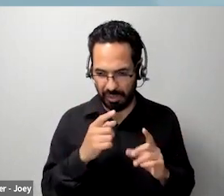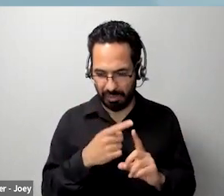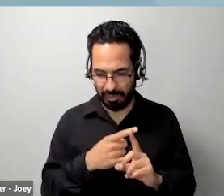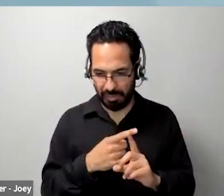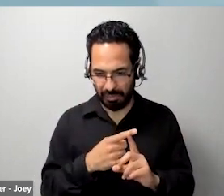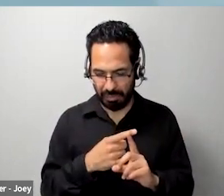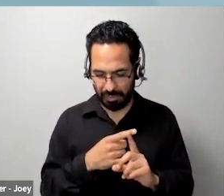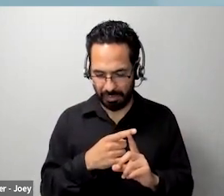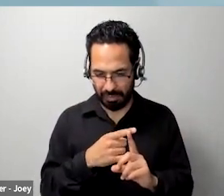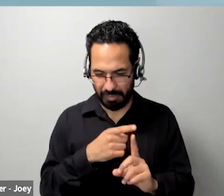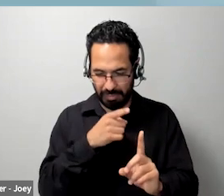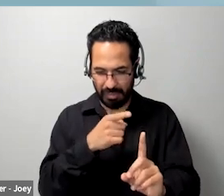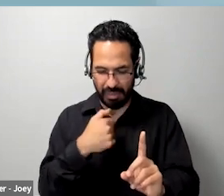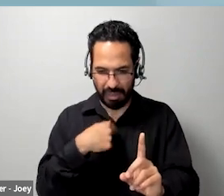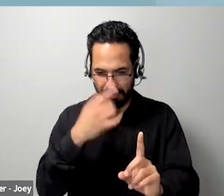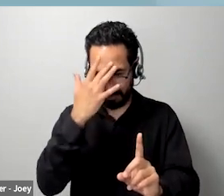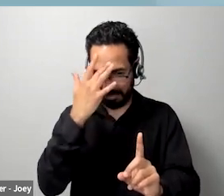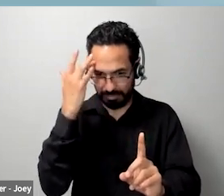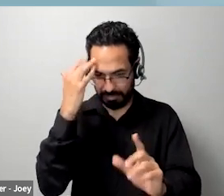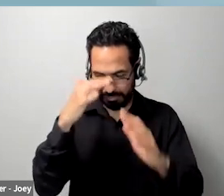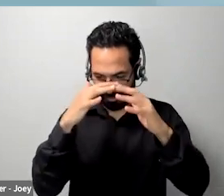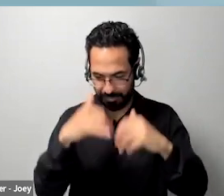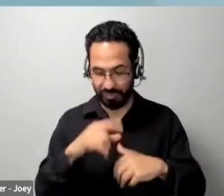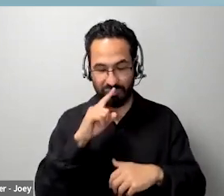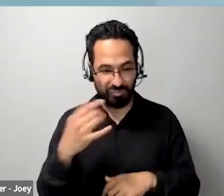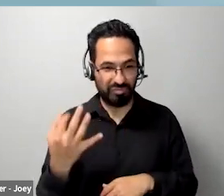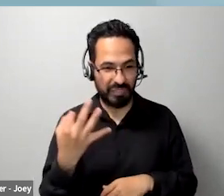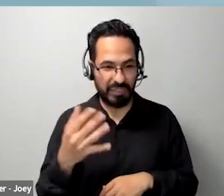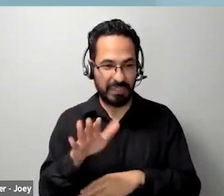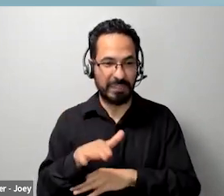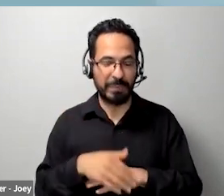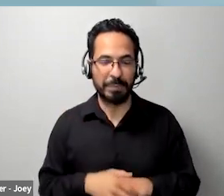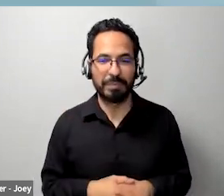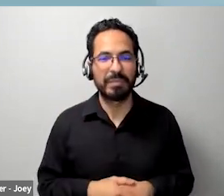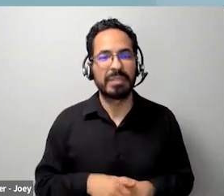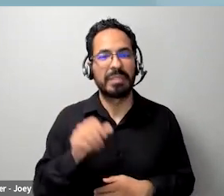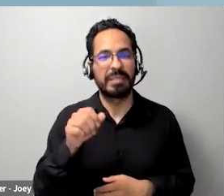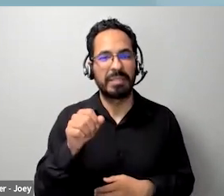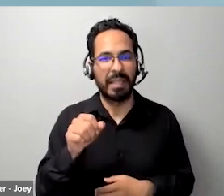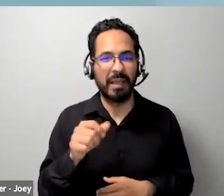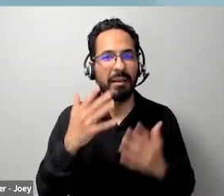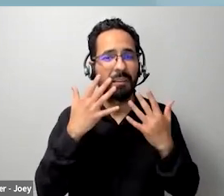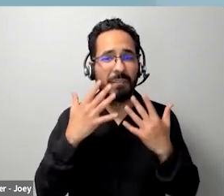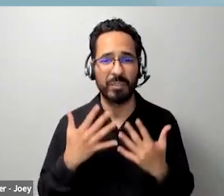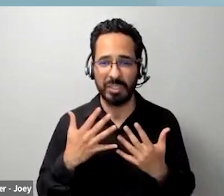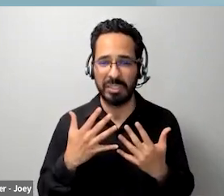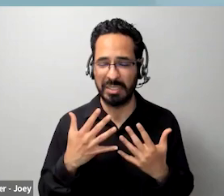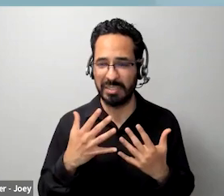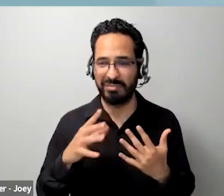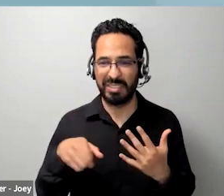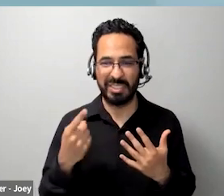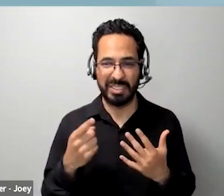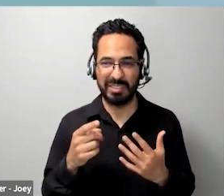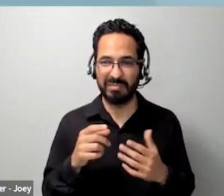mind just blanked. Wow, it really is a Friday afternoon. Yeah, it's yeah, unfortunately it is just kind of an employer by